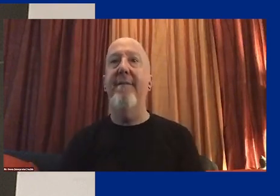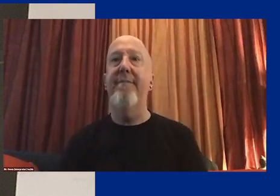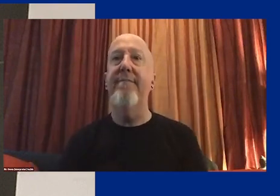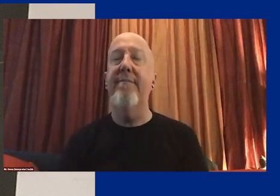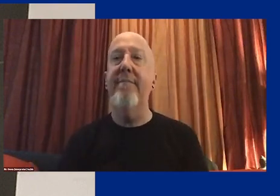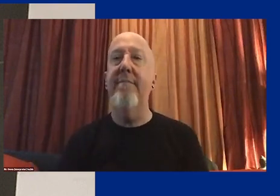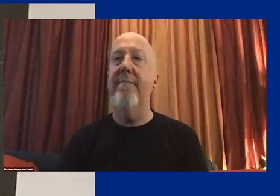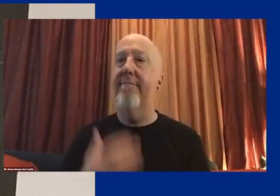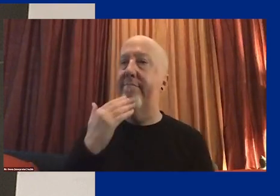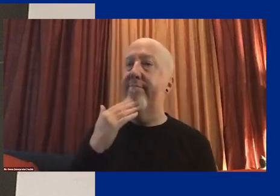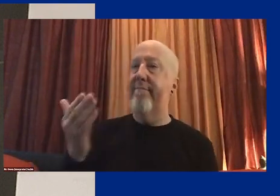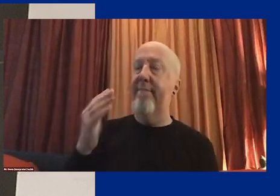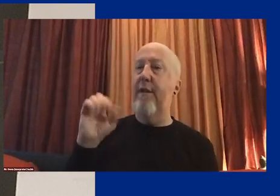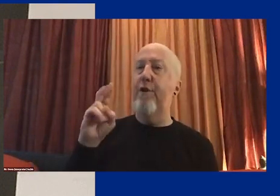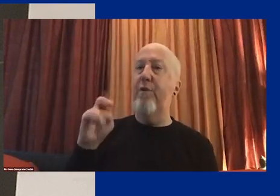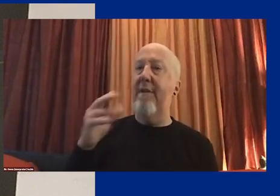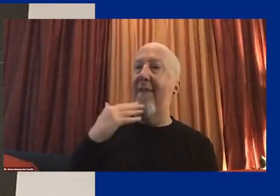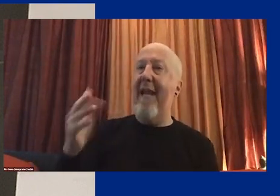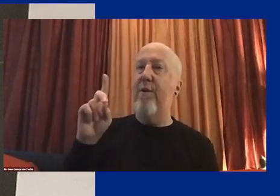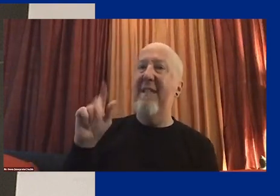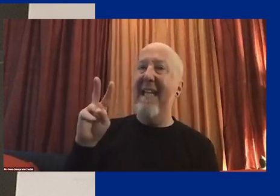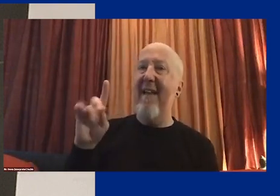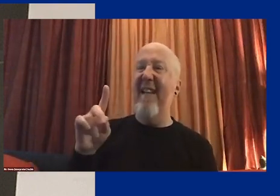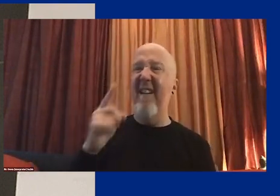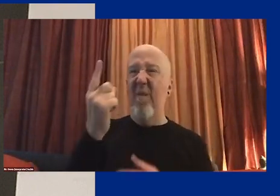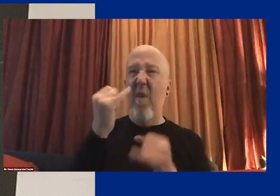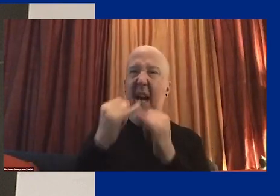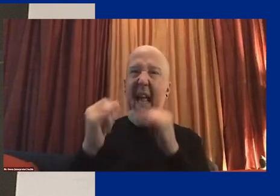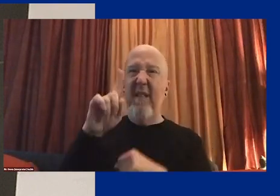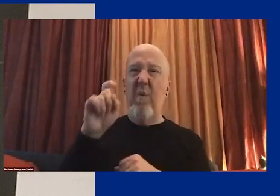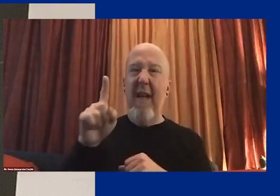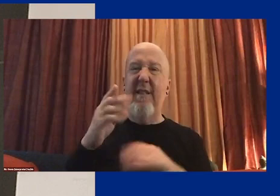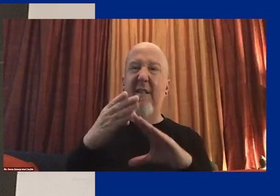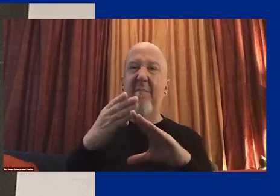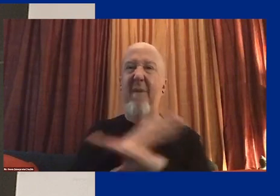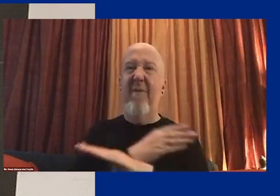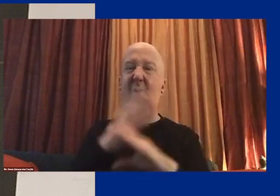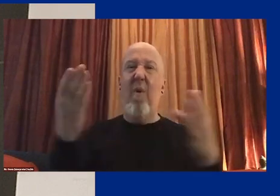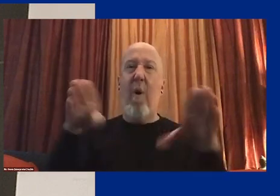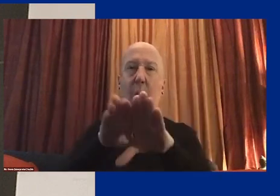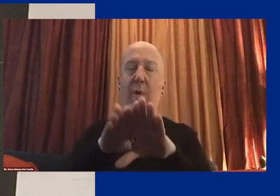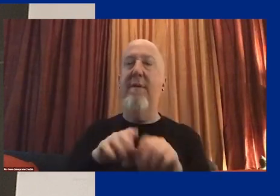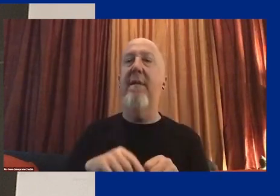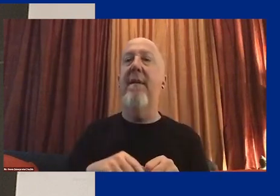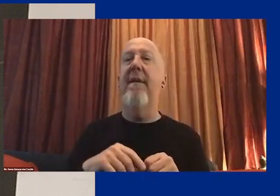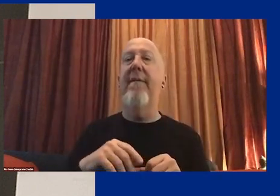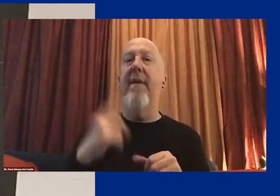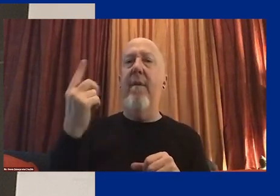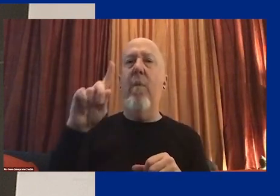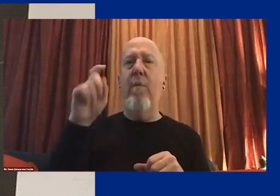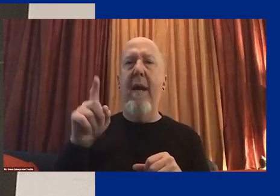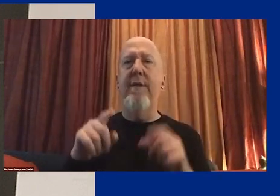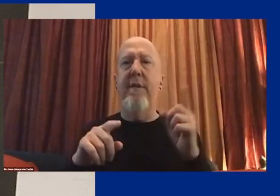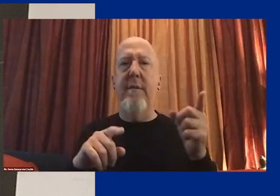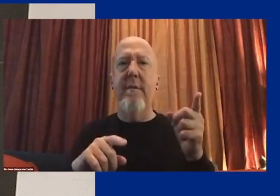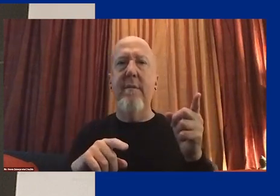Thank you, David. I want to slip one more question in before we break up. There's somebody asked that said they